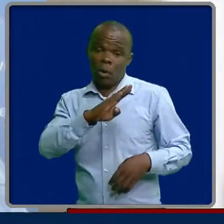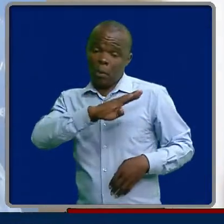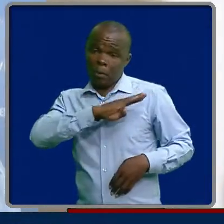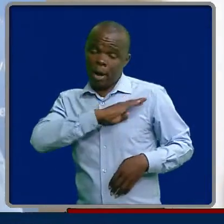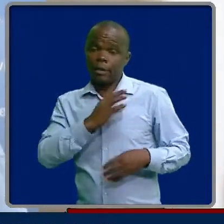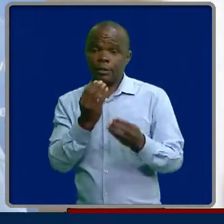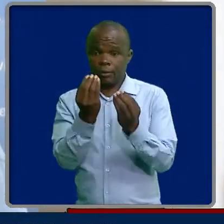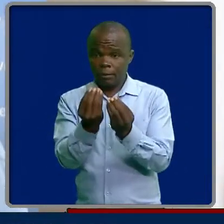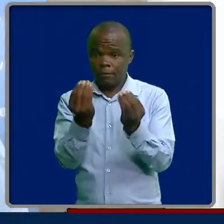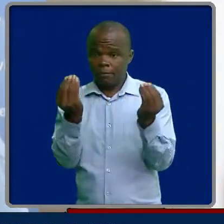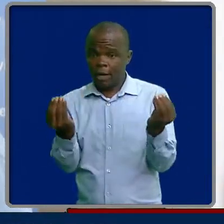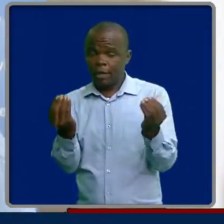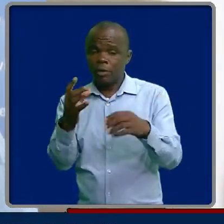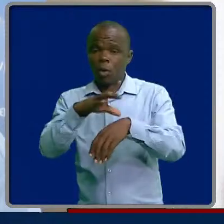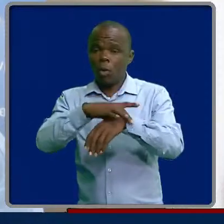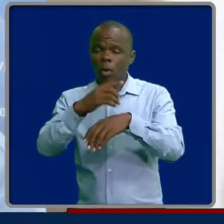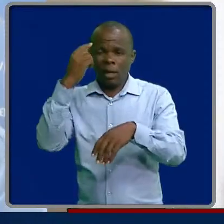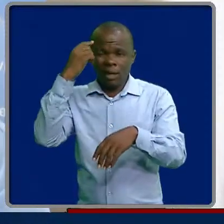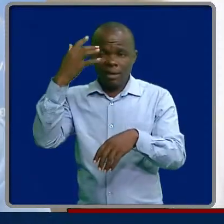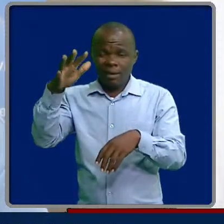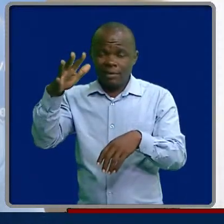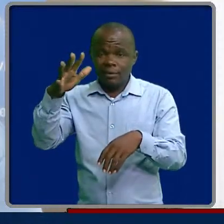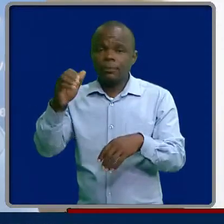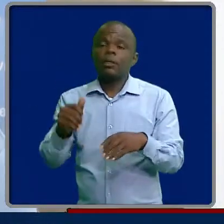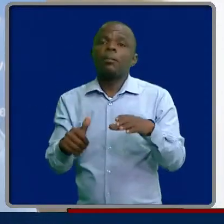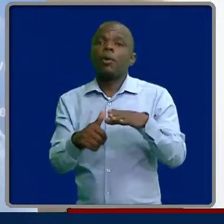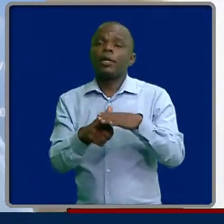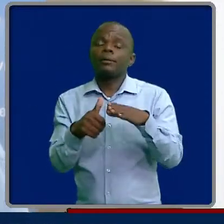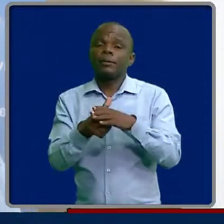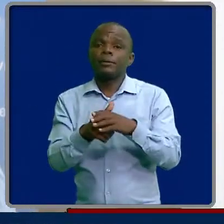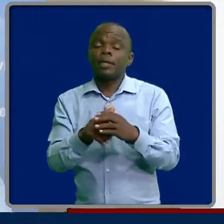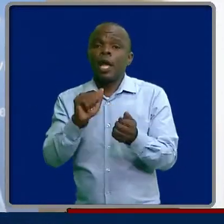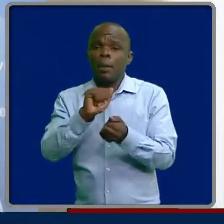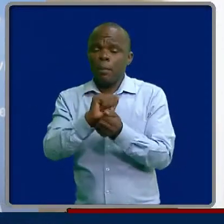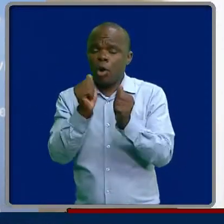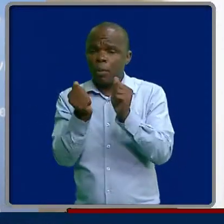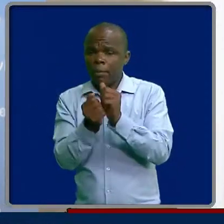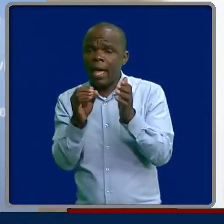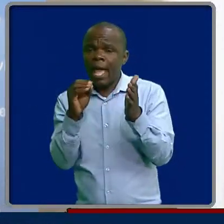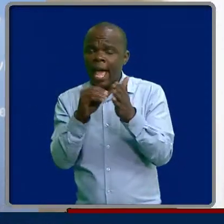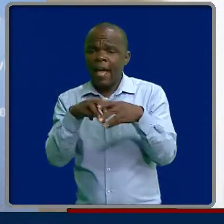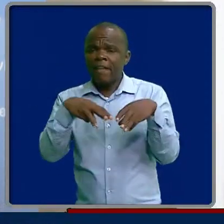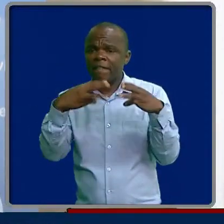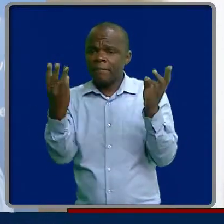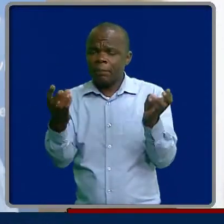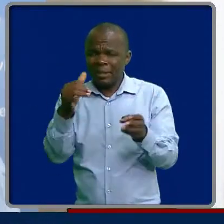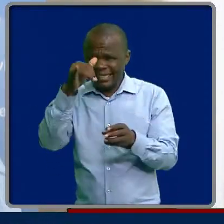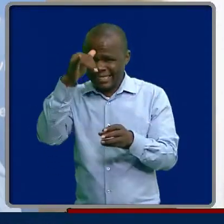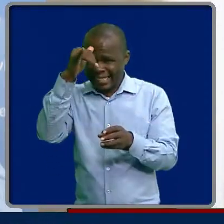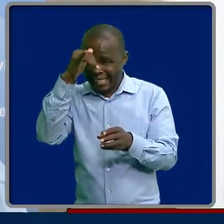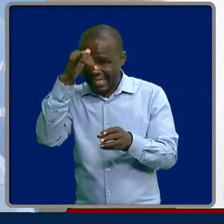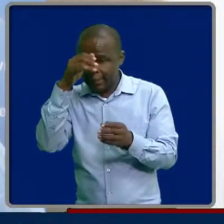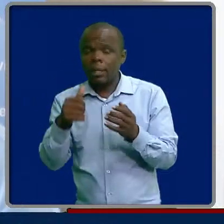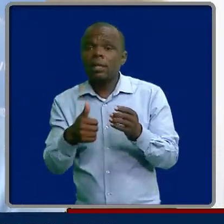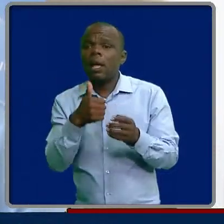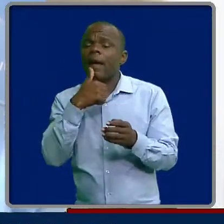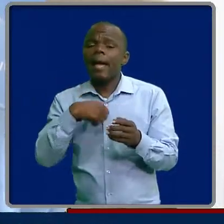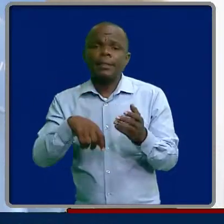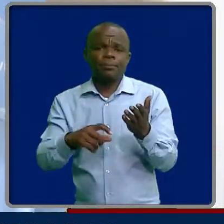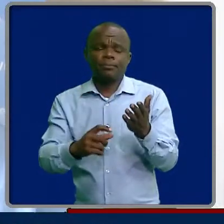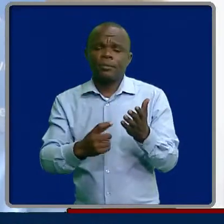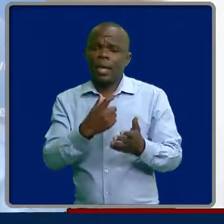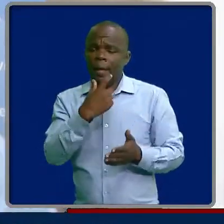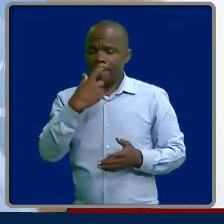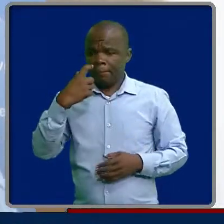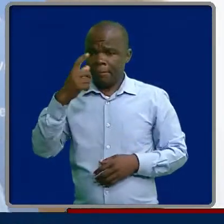Ngonyana raised concerns about the shortage of speech therapies and behavioral therapists in the country. She says without early diagnosis and